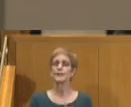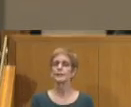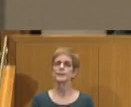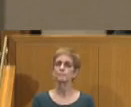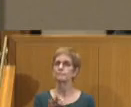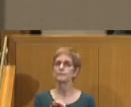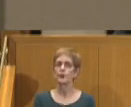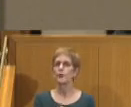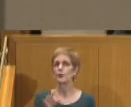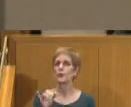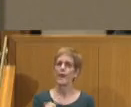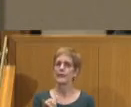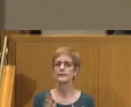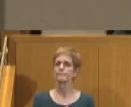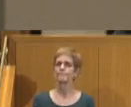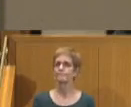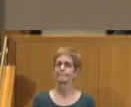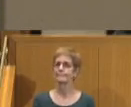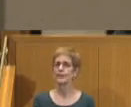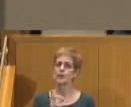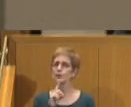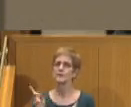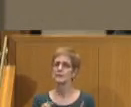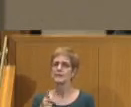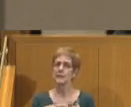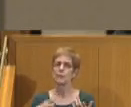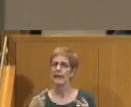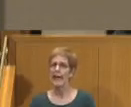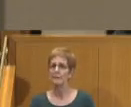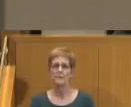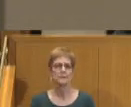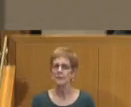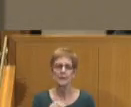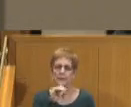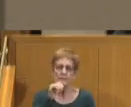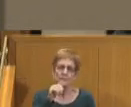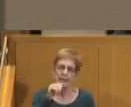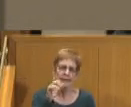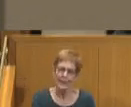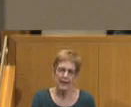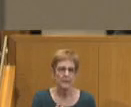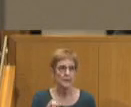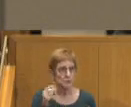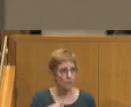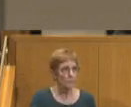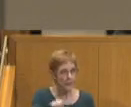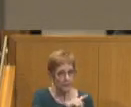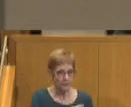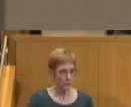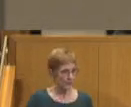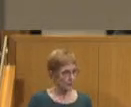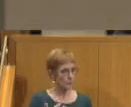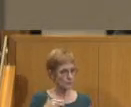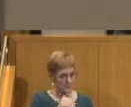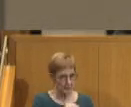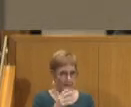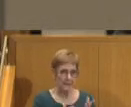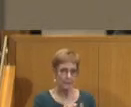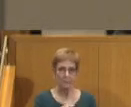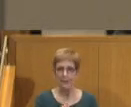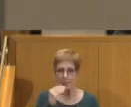what happens in this city. They work super hard, the ones in this building, the ones on the streets driving trucks, fixing your